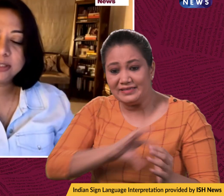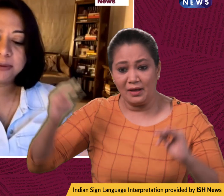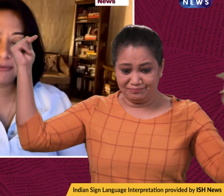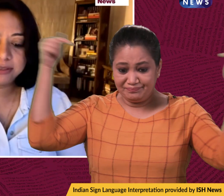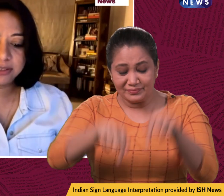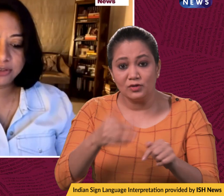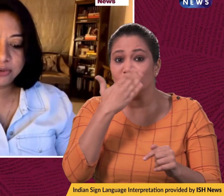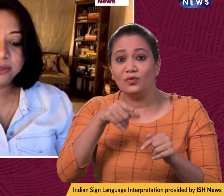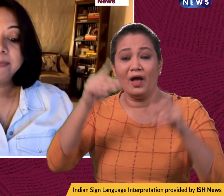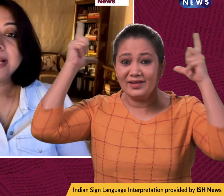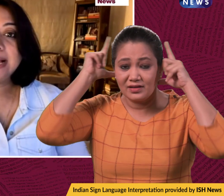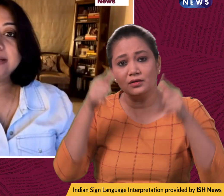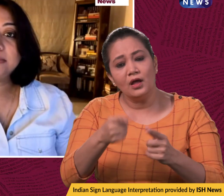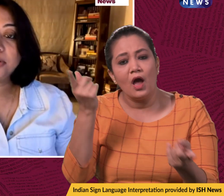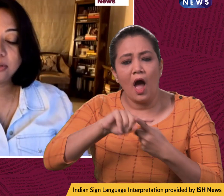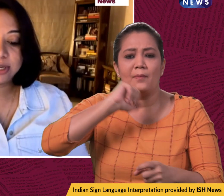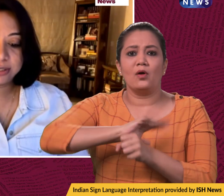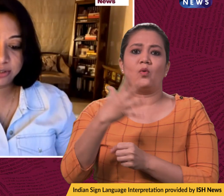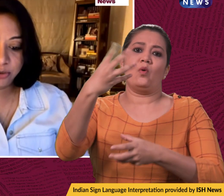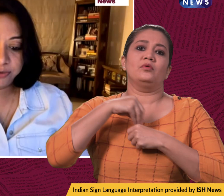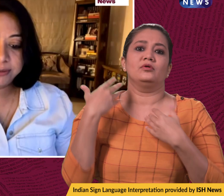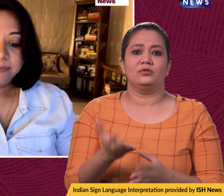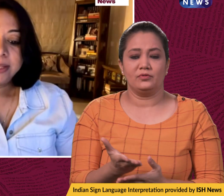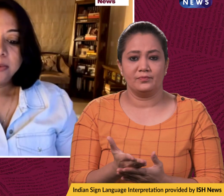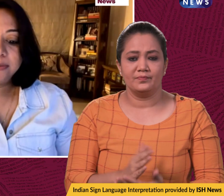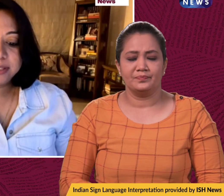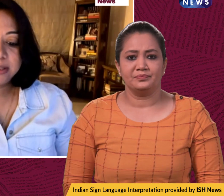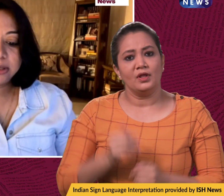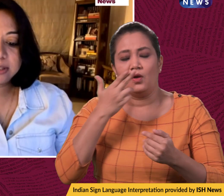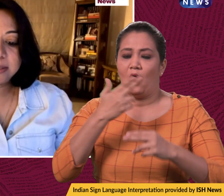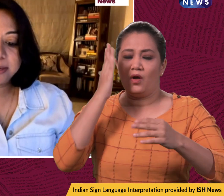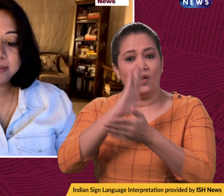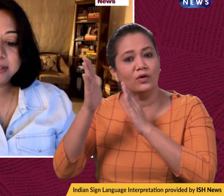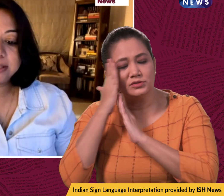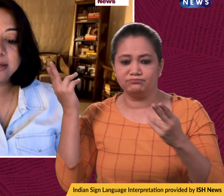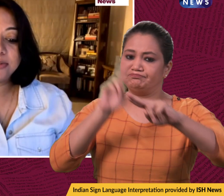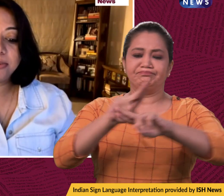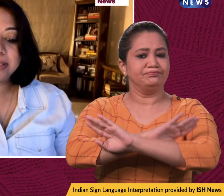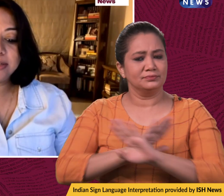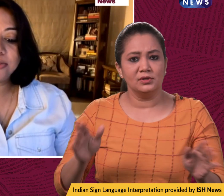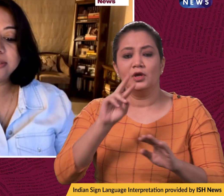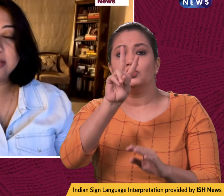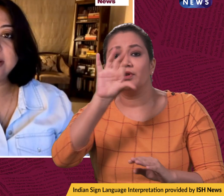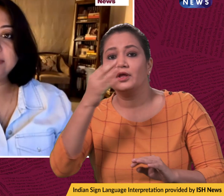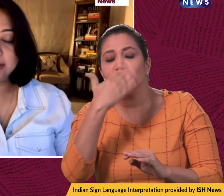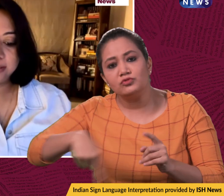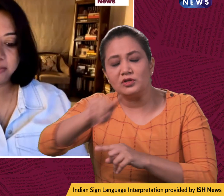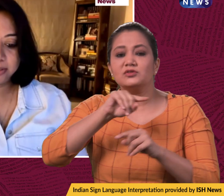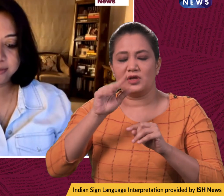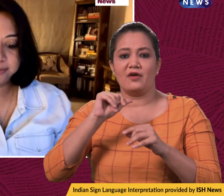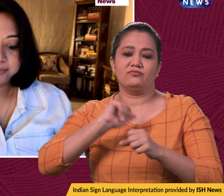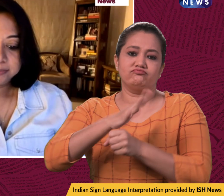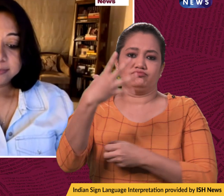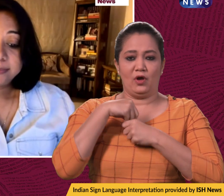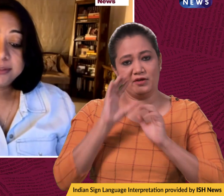to this private nursing school had contracted COVID. We have sealed the hostel premises. Around 29 students have tested